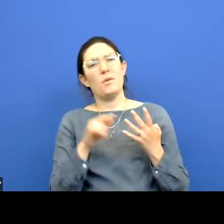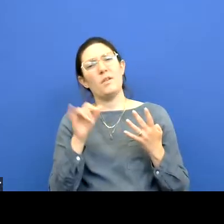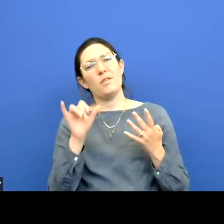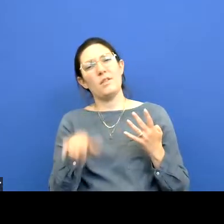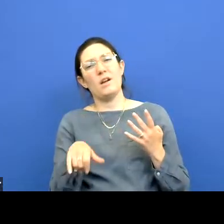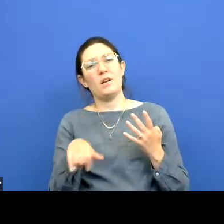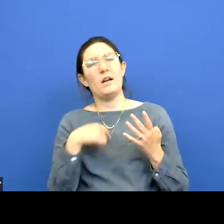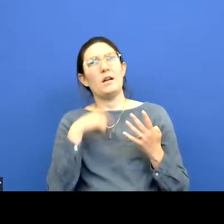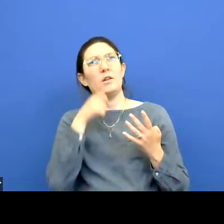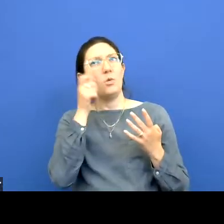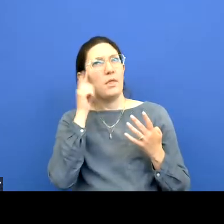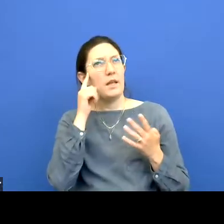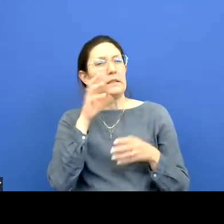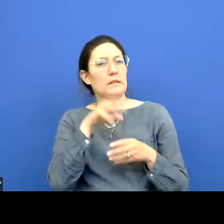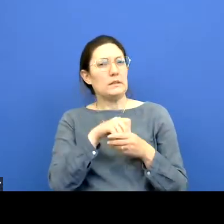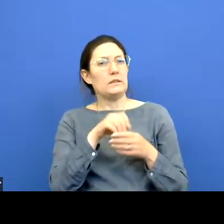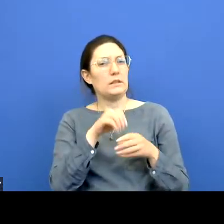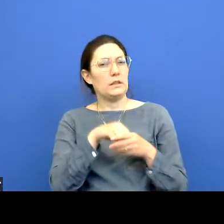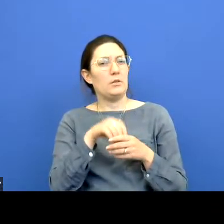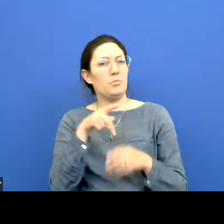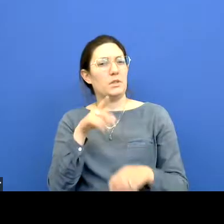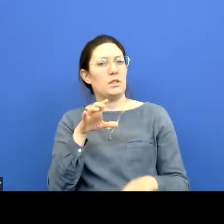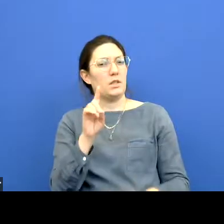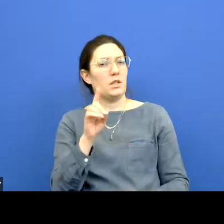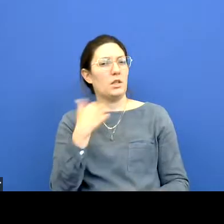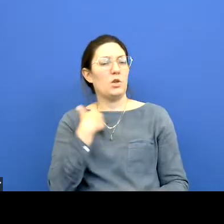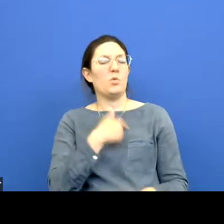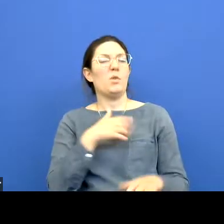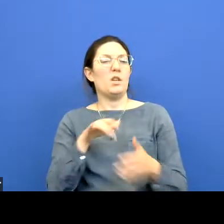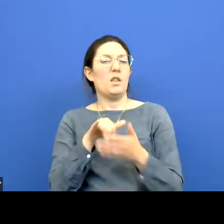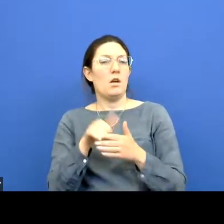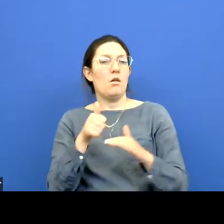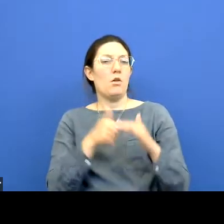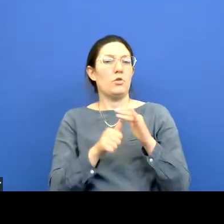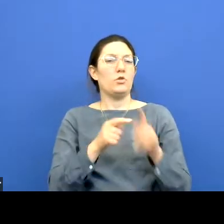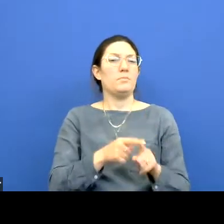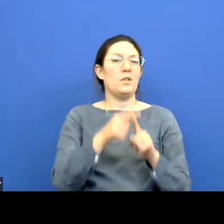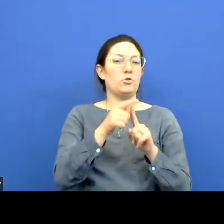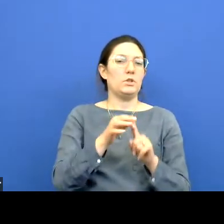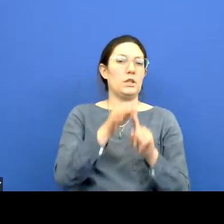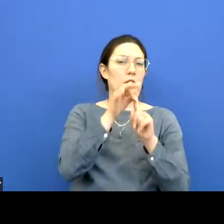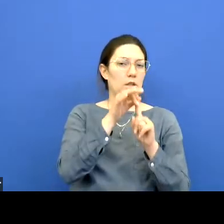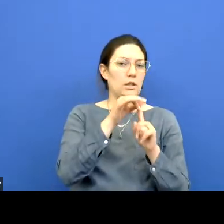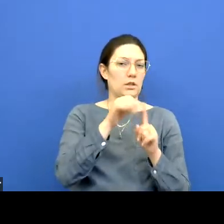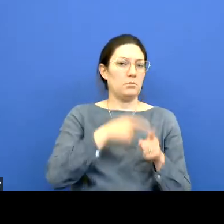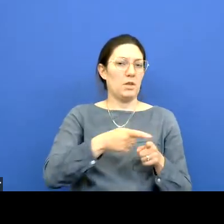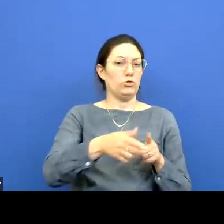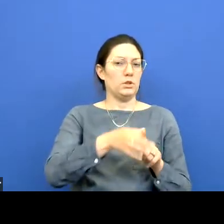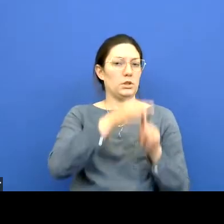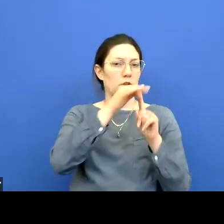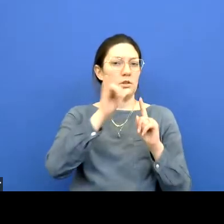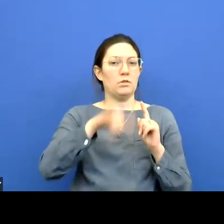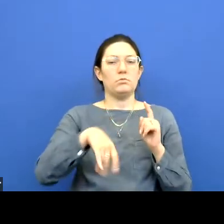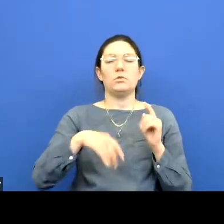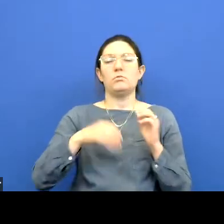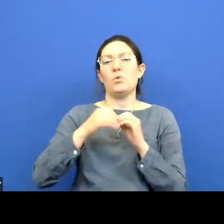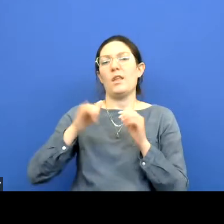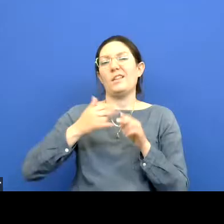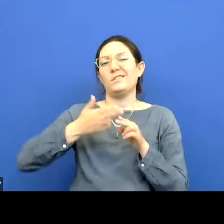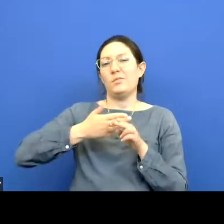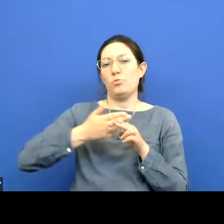in the PCD though. yeah. We had done that under the specialty, and that was more of a temporary